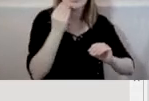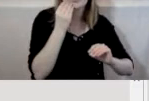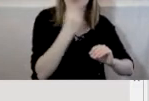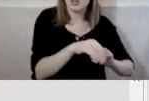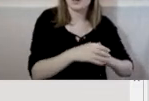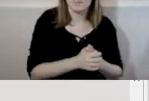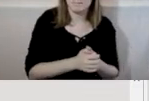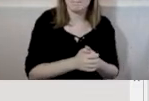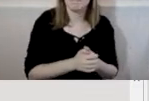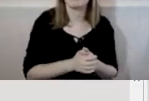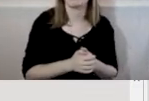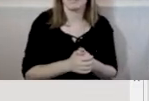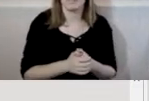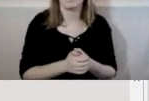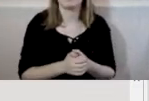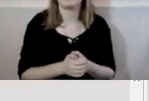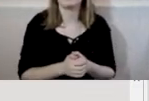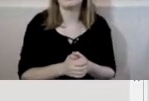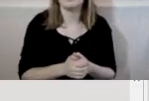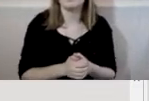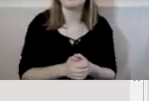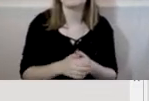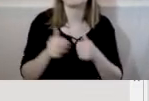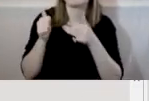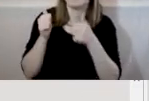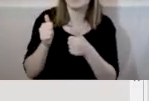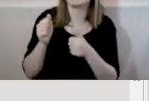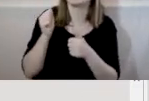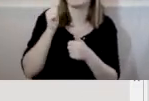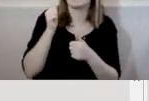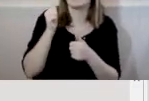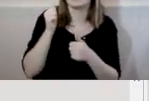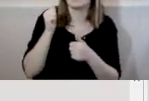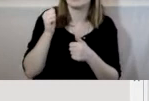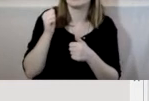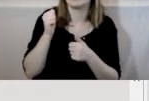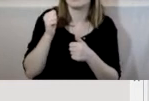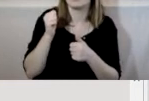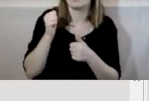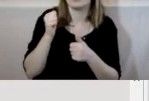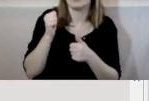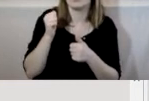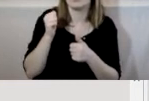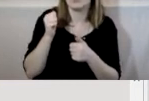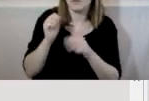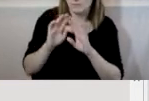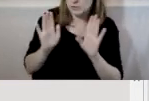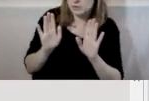professional learning. We're going to have to move. Andreas, can you move to the next question?